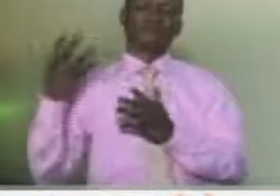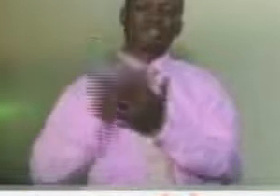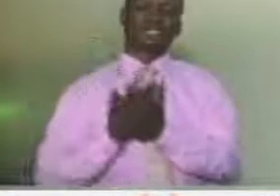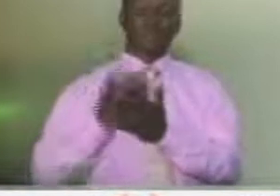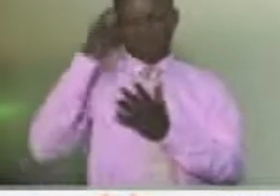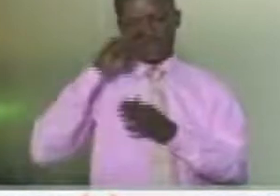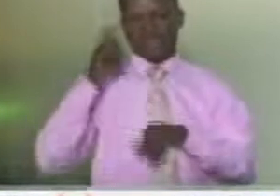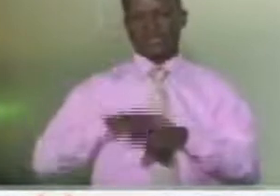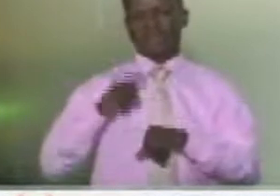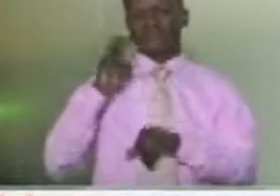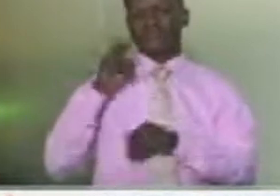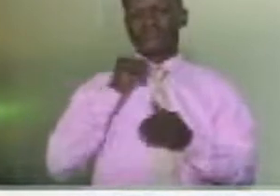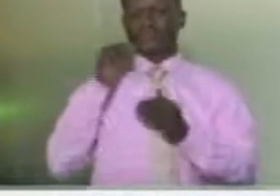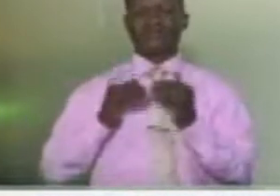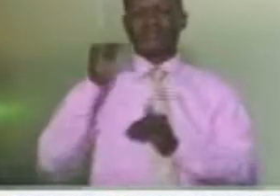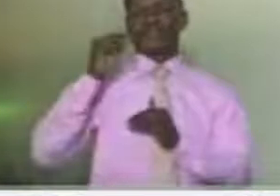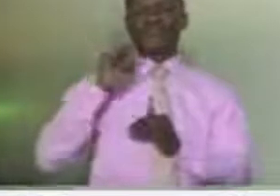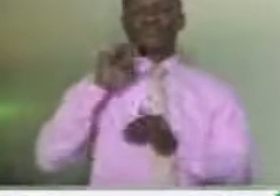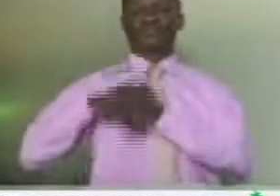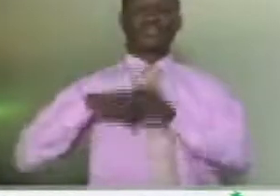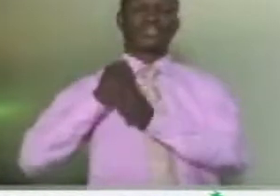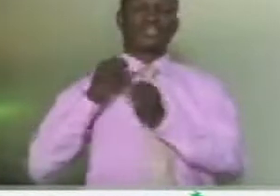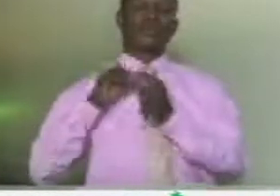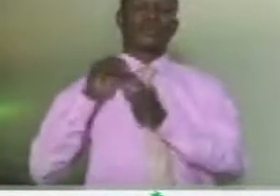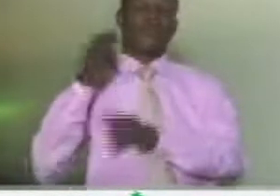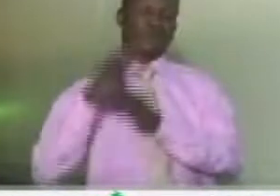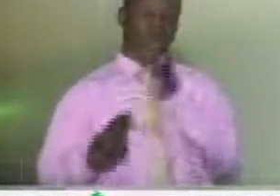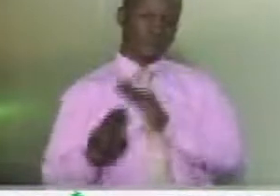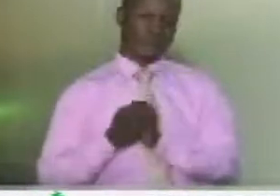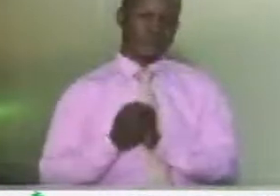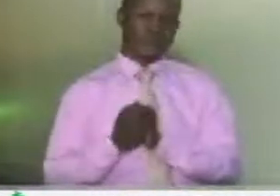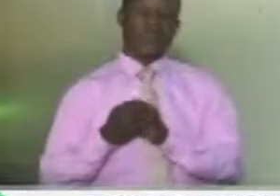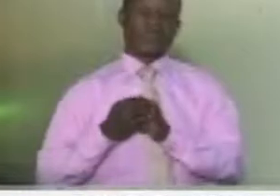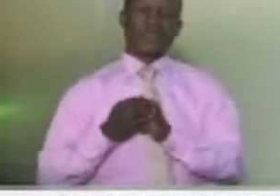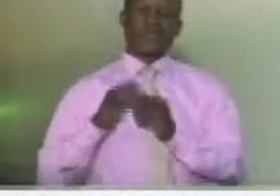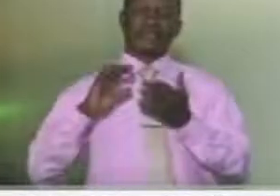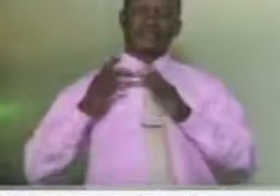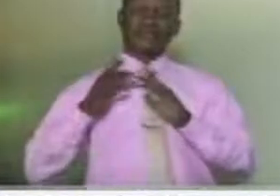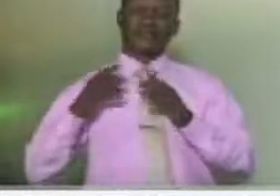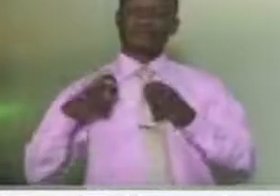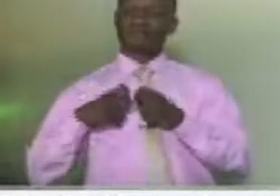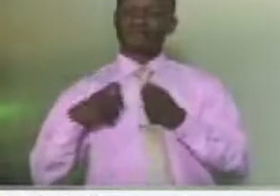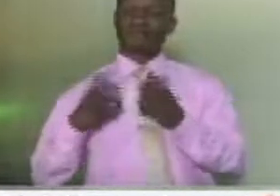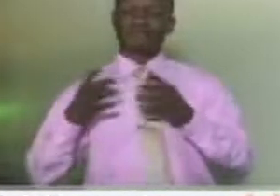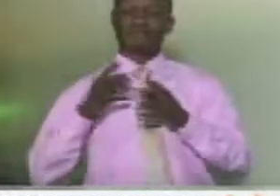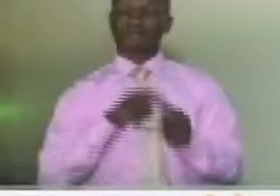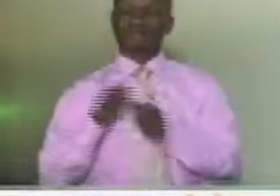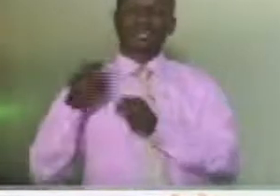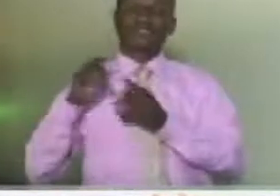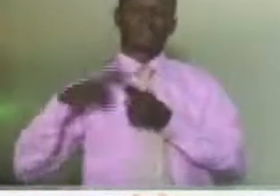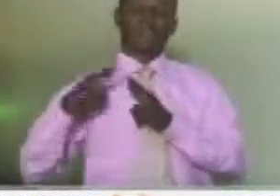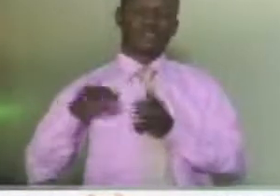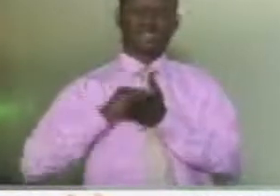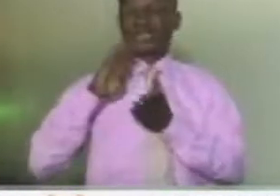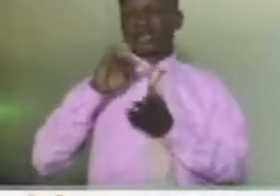exceeding 2 years or both. Electronic transmission of results, Clause 50. The bill confers INEC